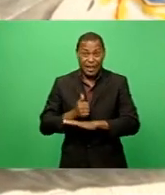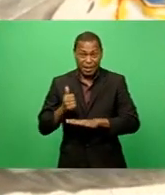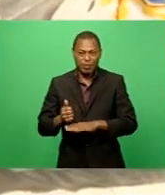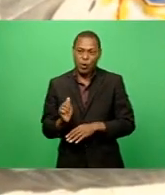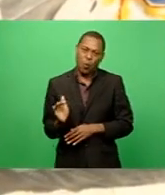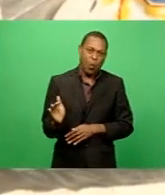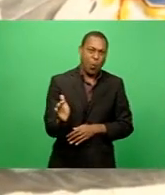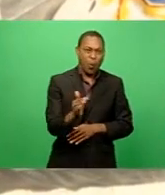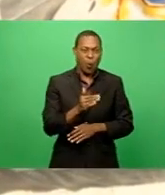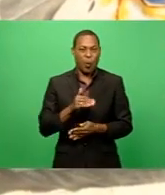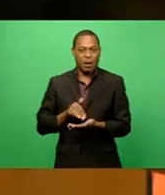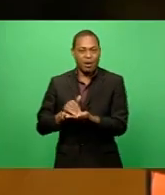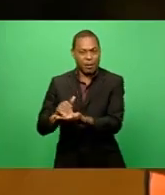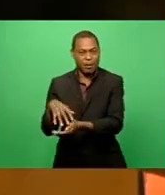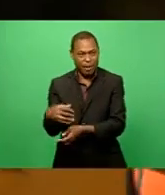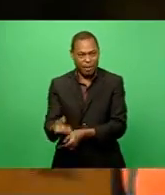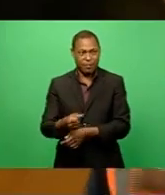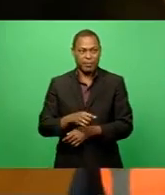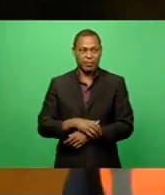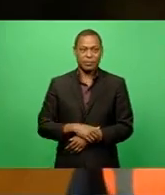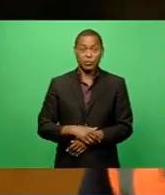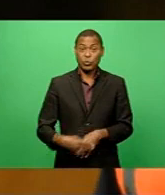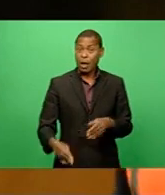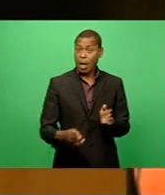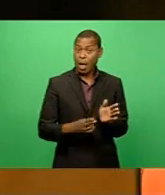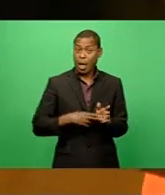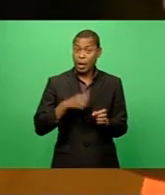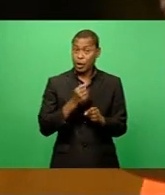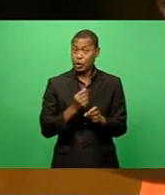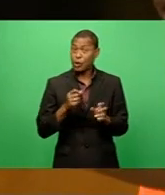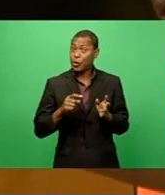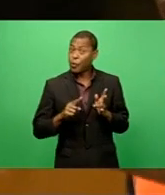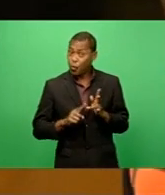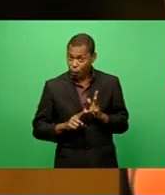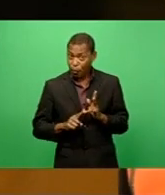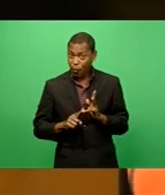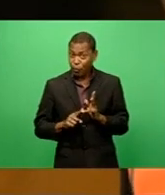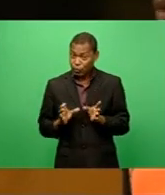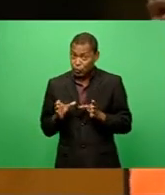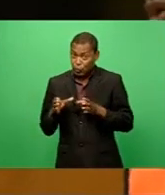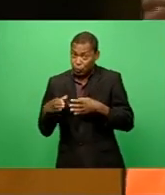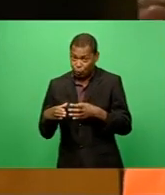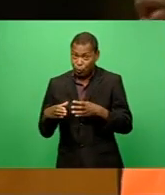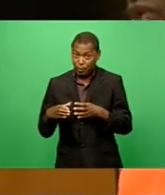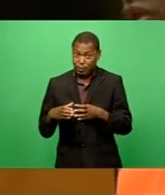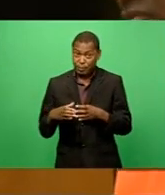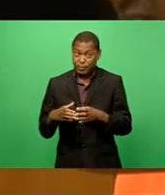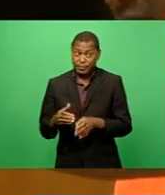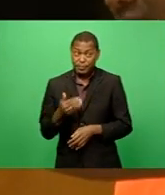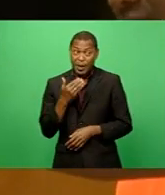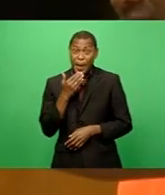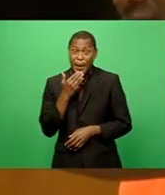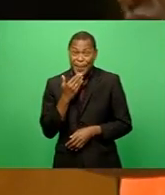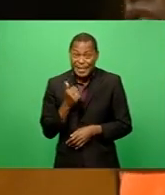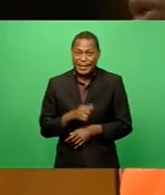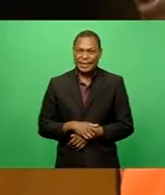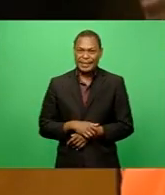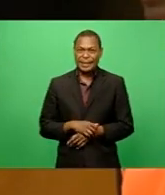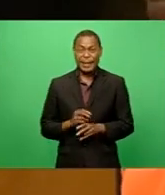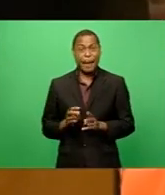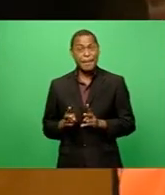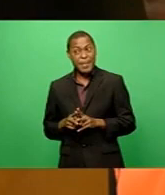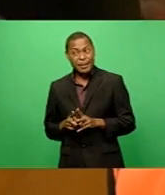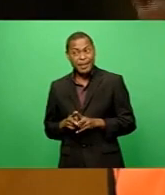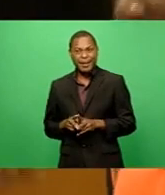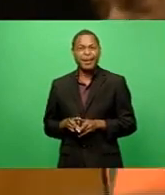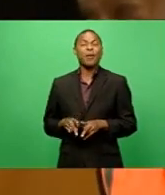help. There are NGOs here in the house, NGOs and civil societies. You go and bid with your partners to